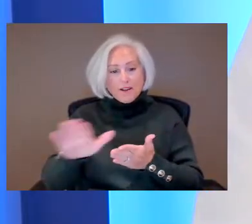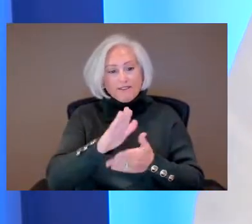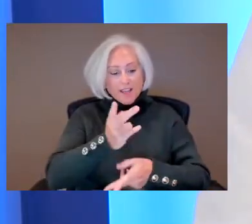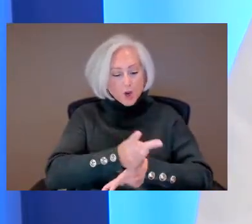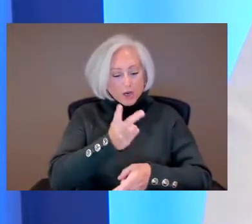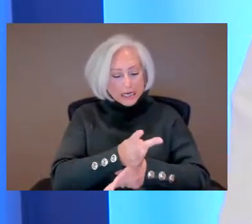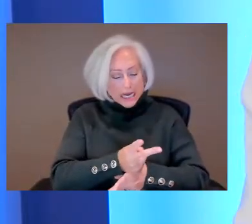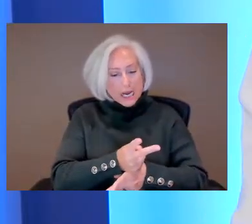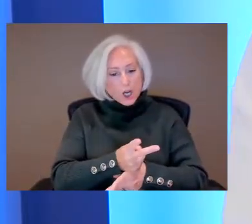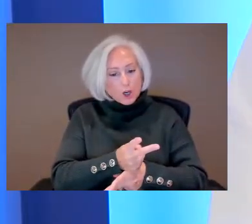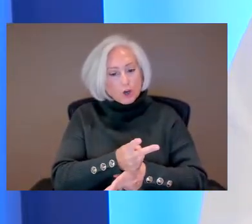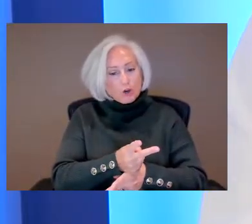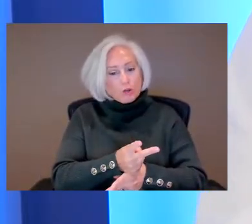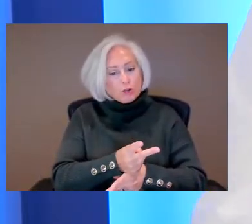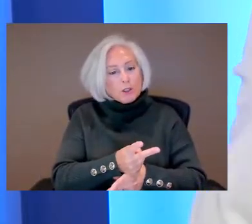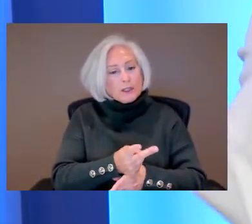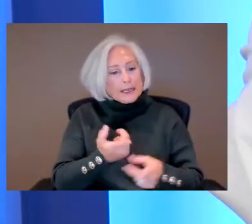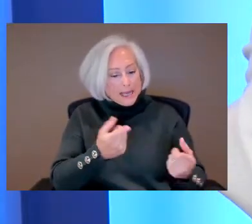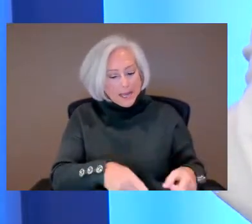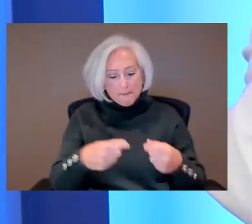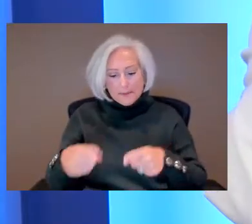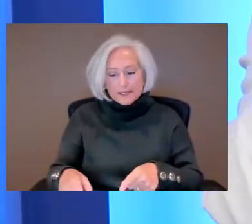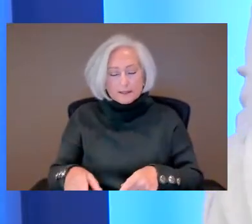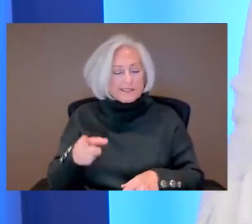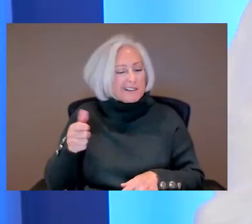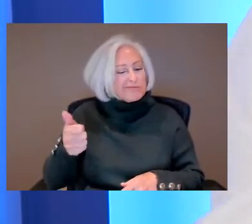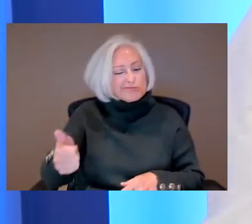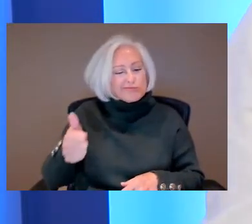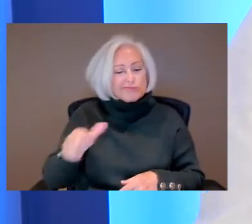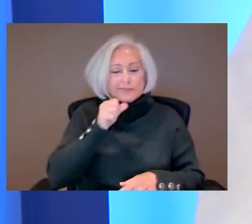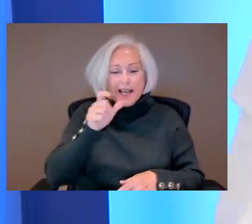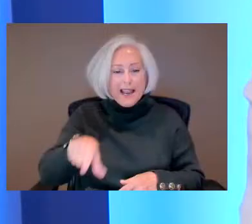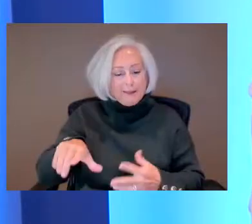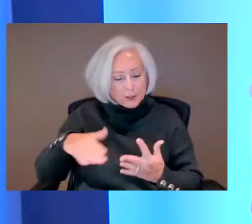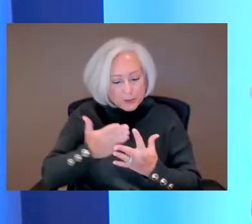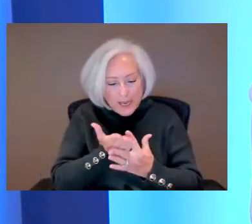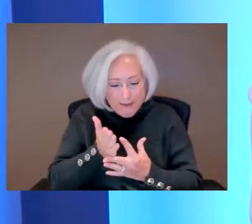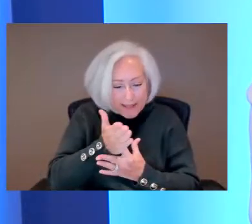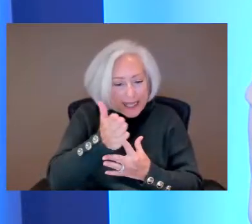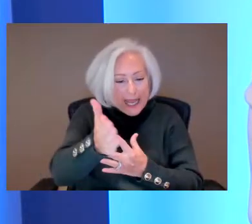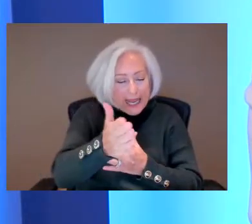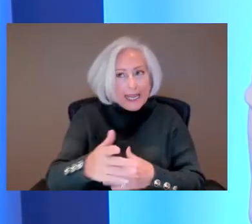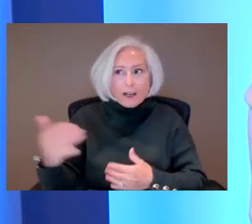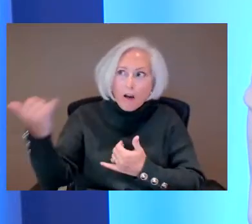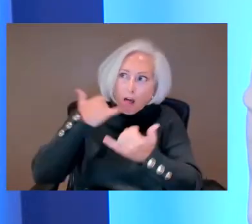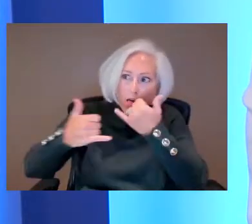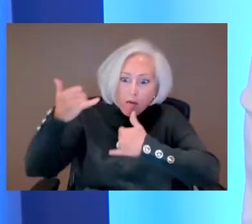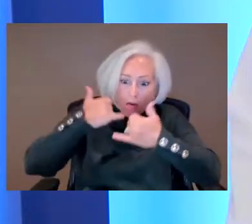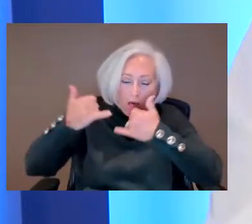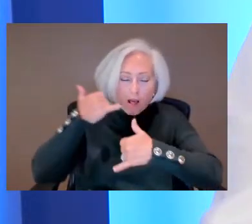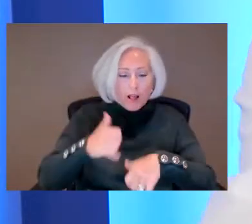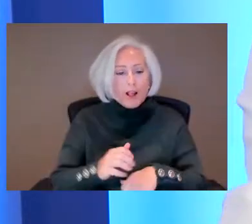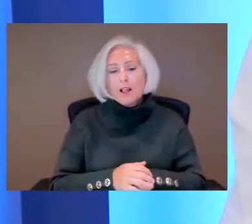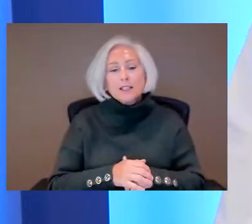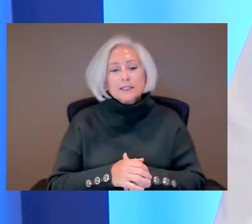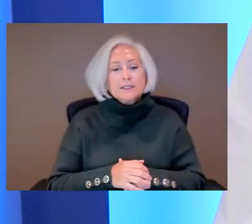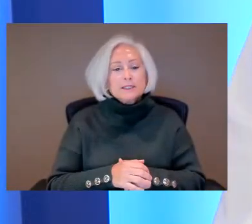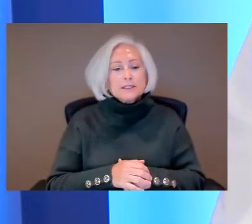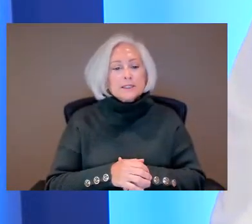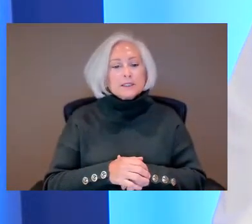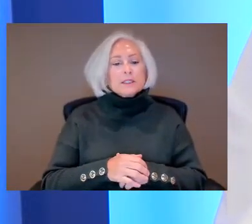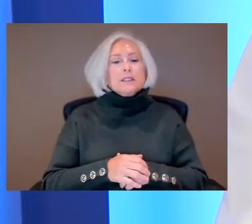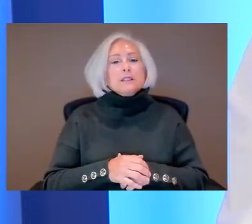so they're not having to navigate calling multiple times in addition to going to all their